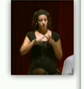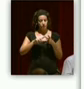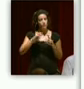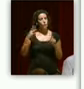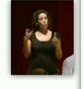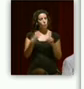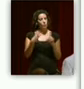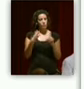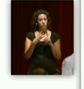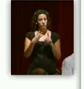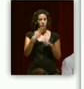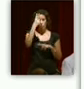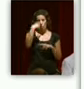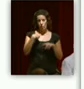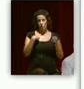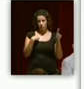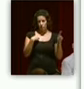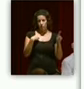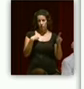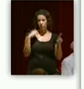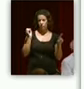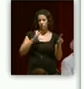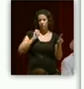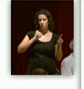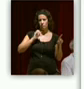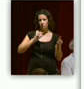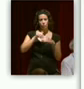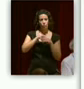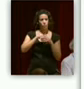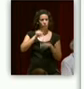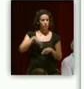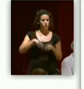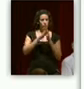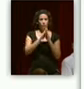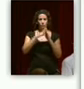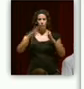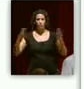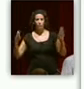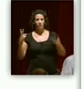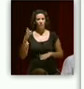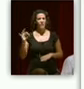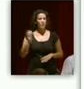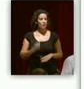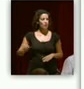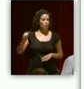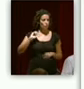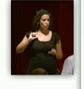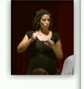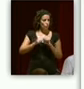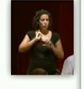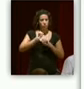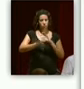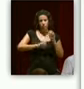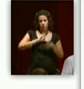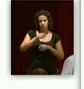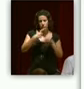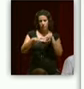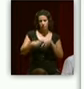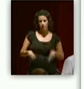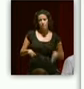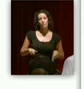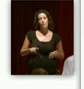audiovisual contents. Also, there's a web environment. In this case, it's ONCE, where they are uploading all their contents. There's a library that covers over